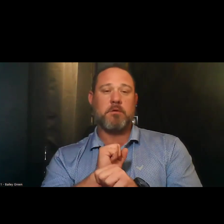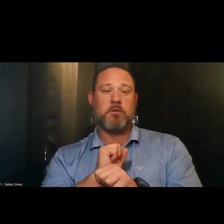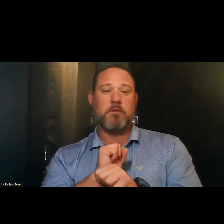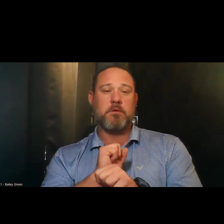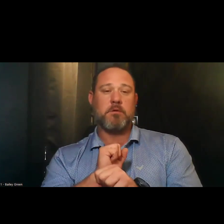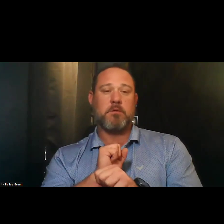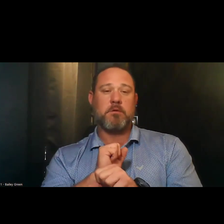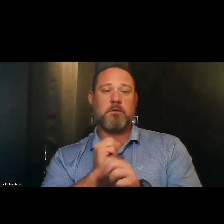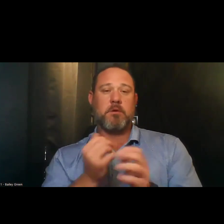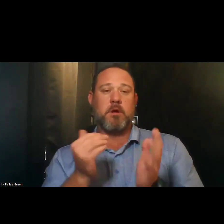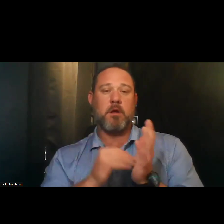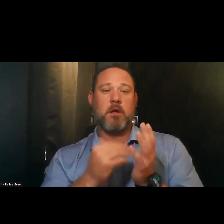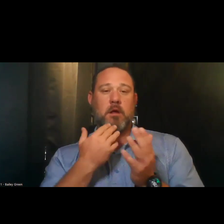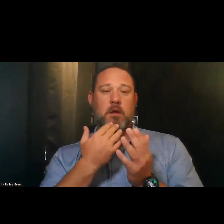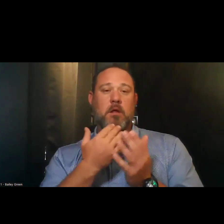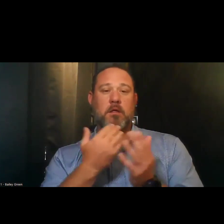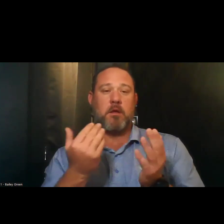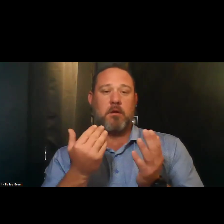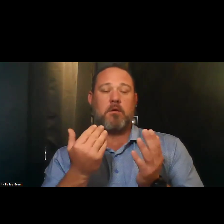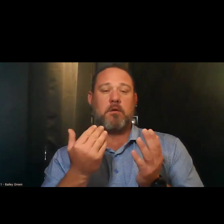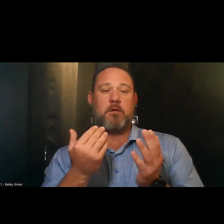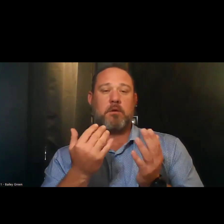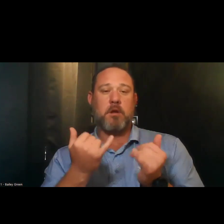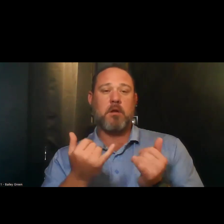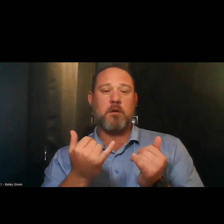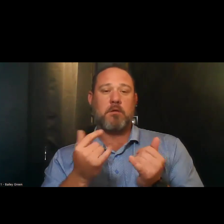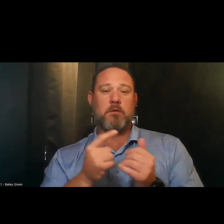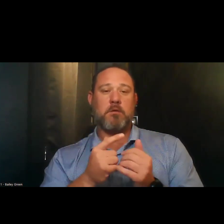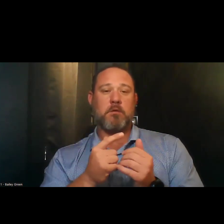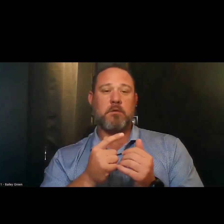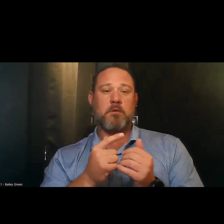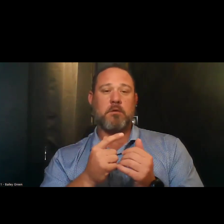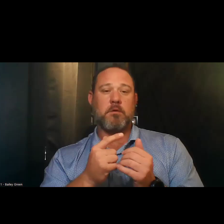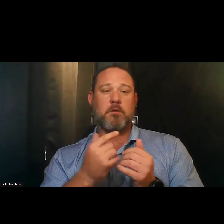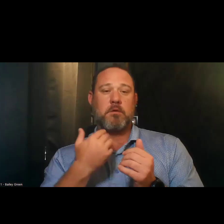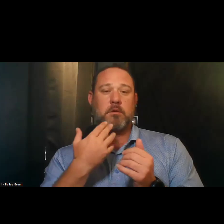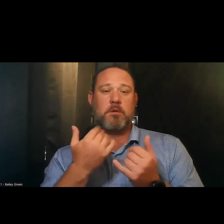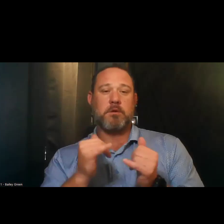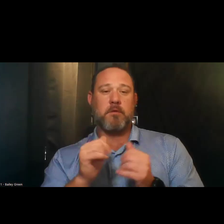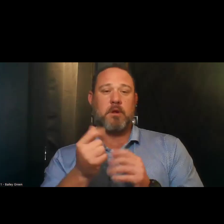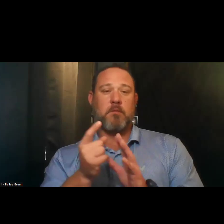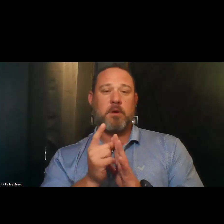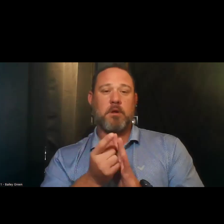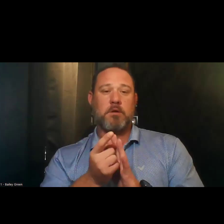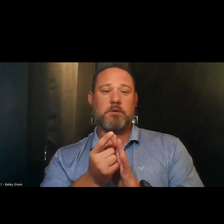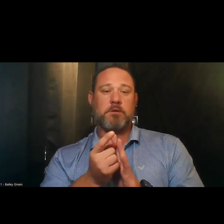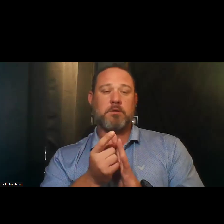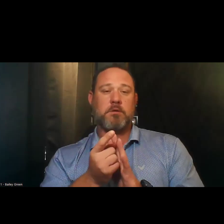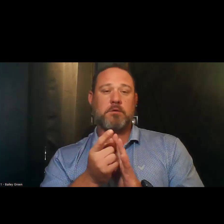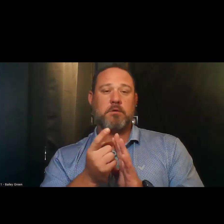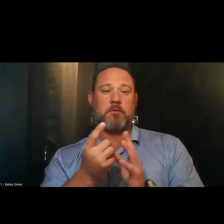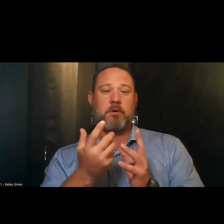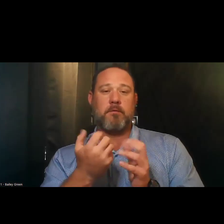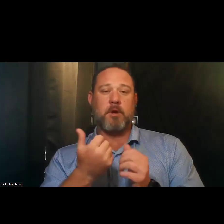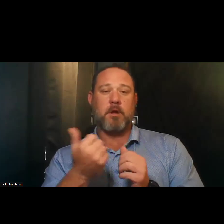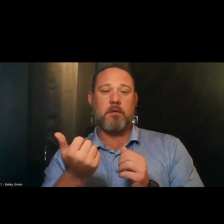So again, thank you for that. So now I'll turn it over. I know that we still got 10 minutes of this session, so if you guys don't